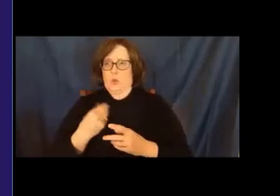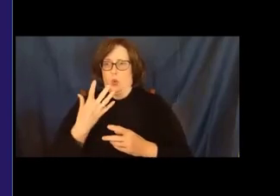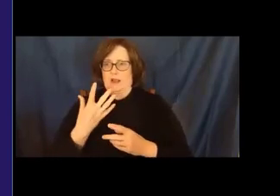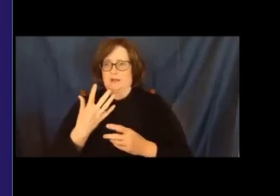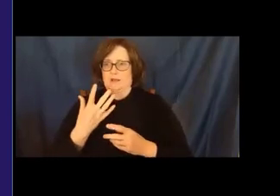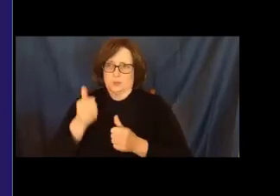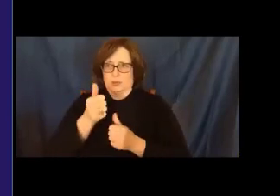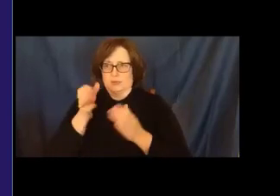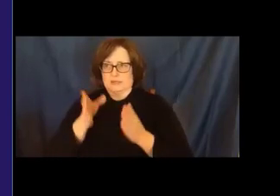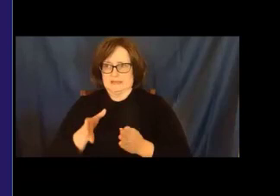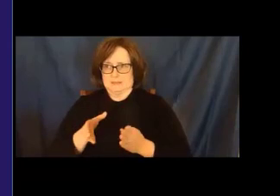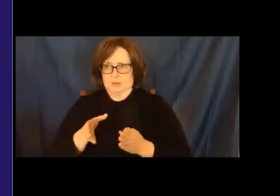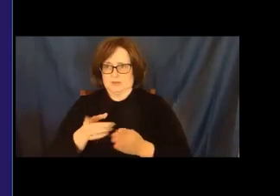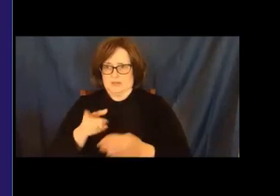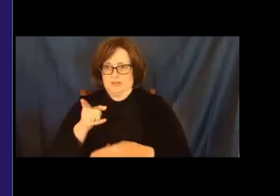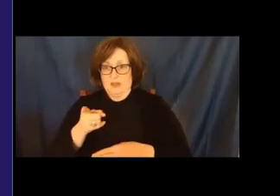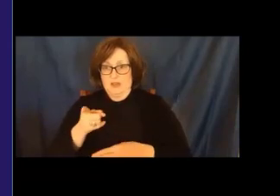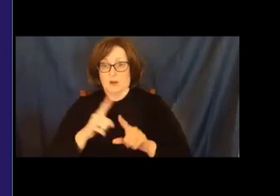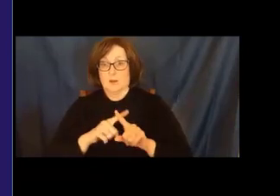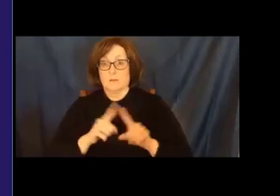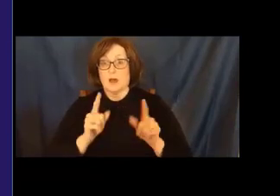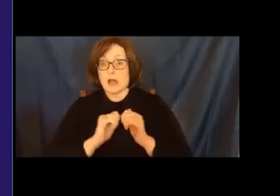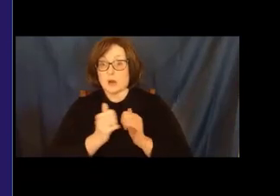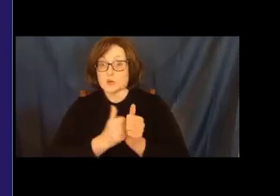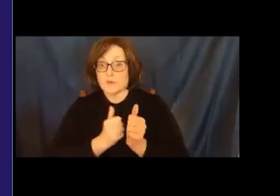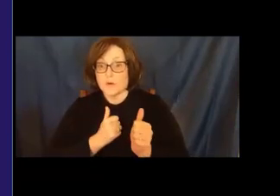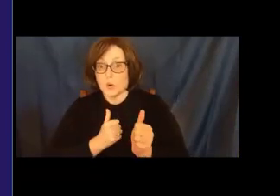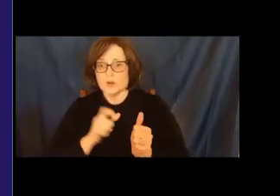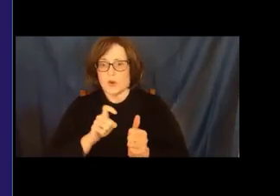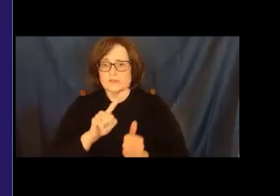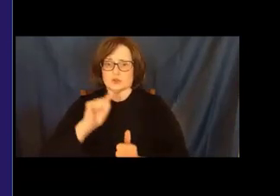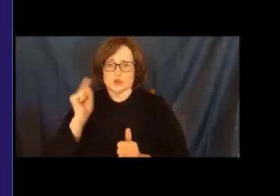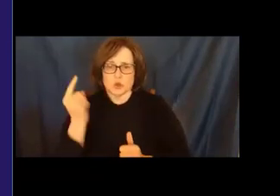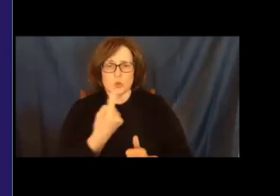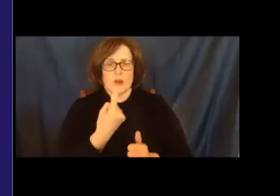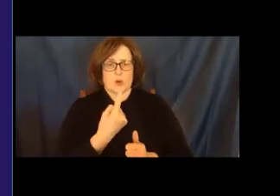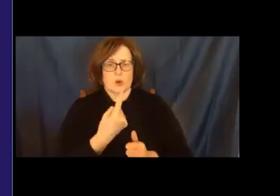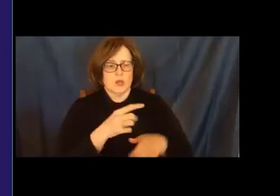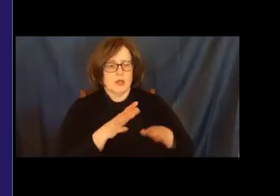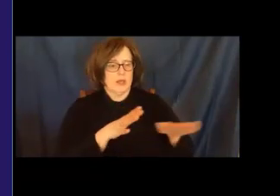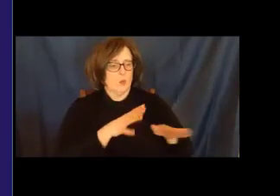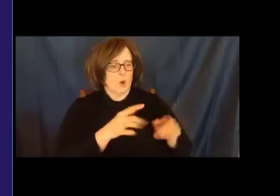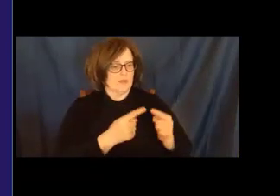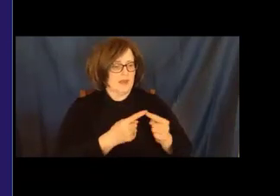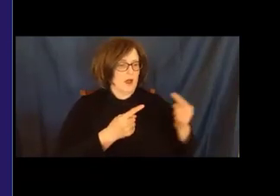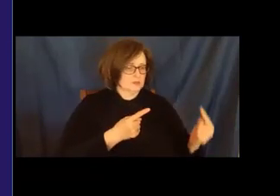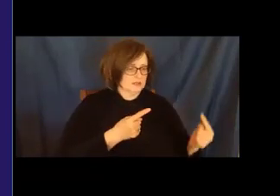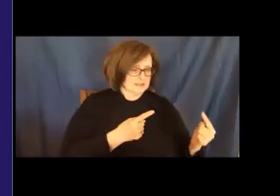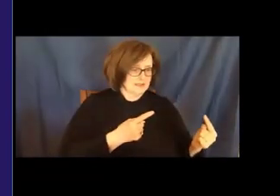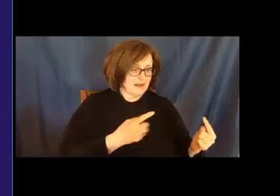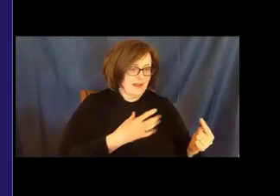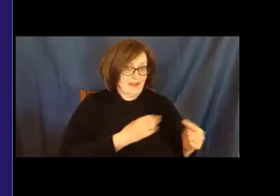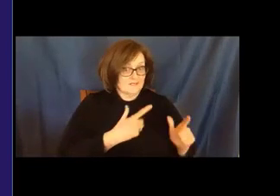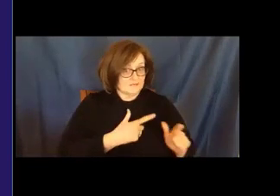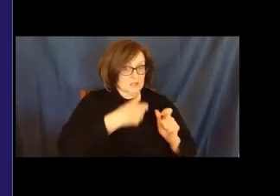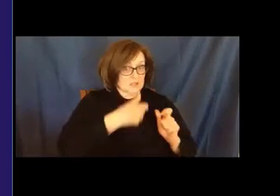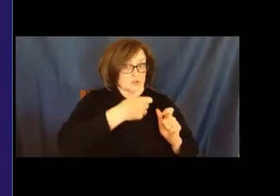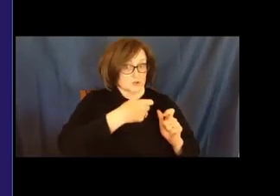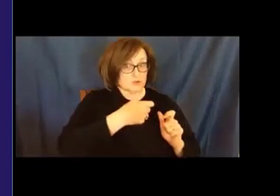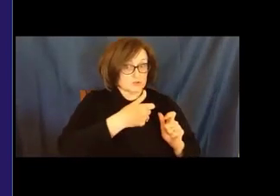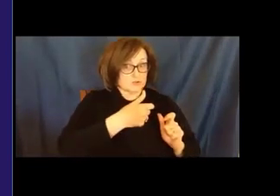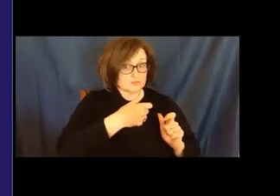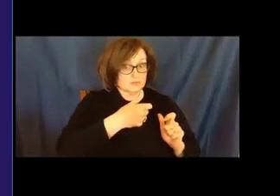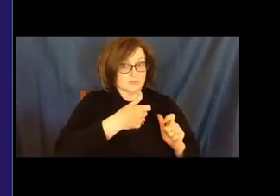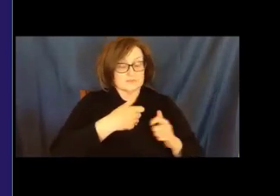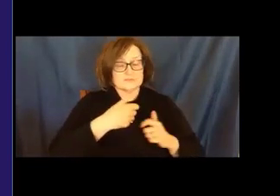are walking actively in the opposite direction at a speed faster than the conveyor belt, unless they are actively anti-racist,